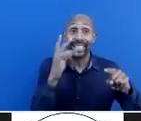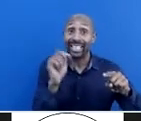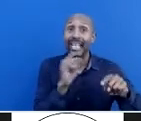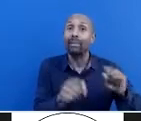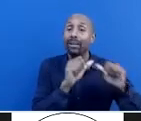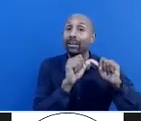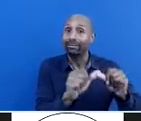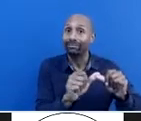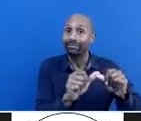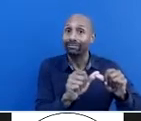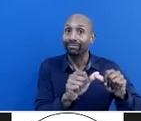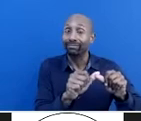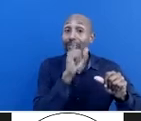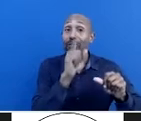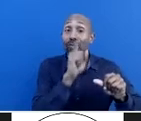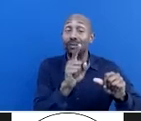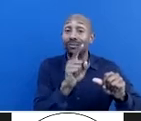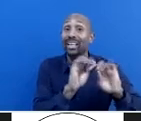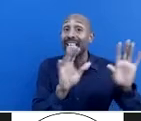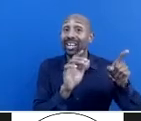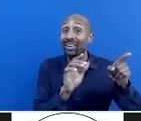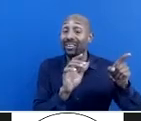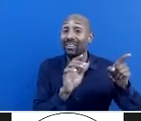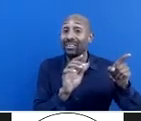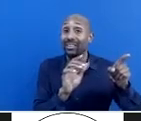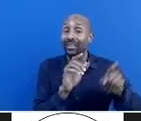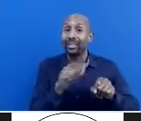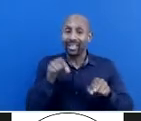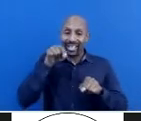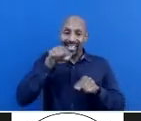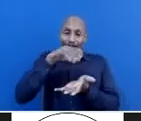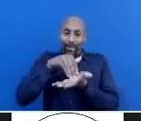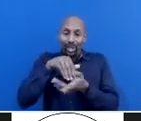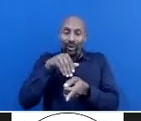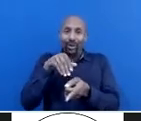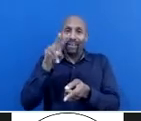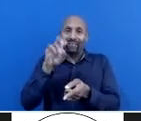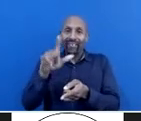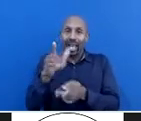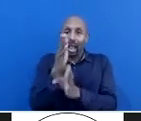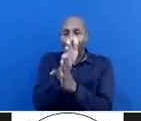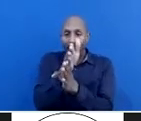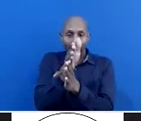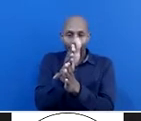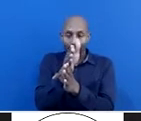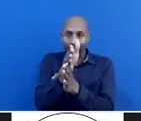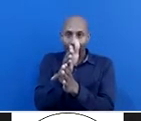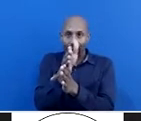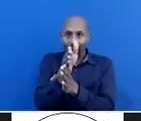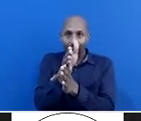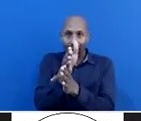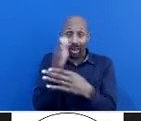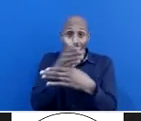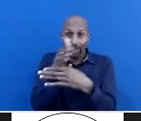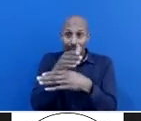clear. The principal veil that obstructs our perception of